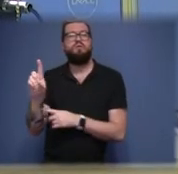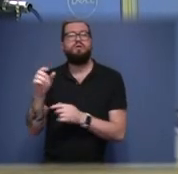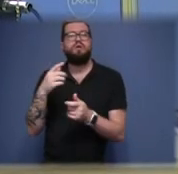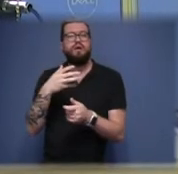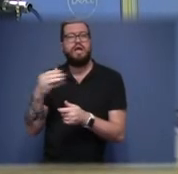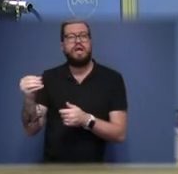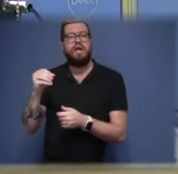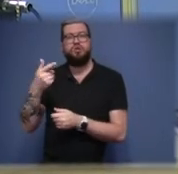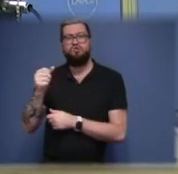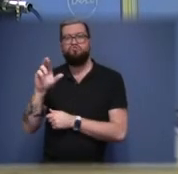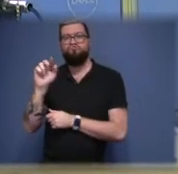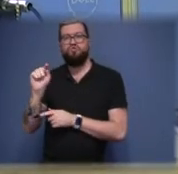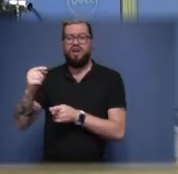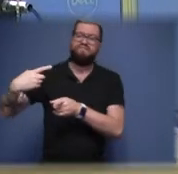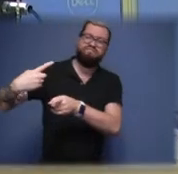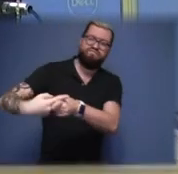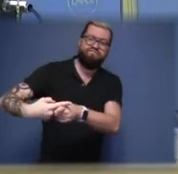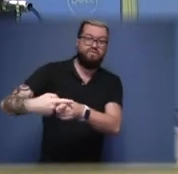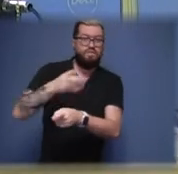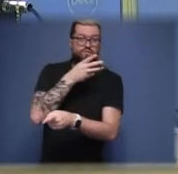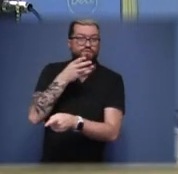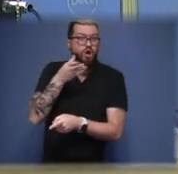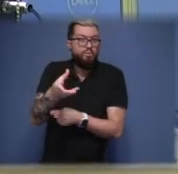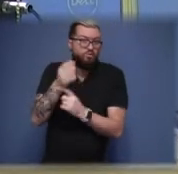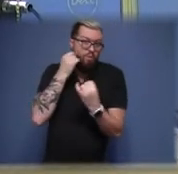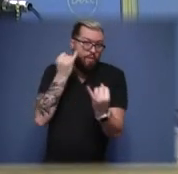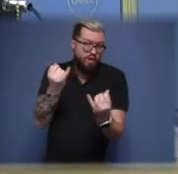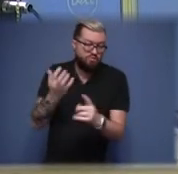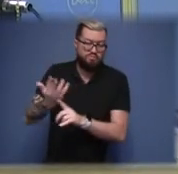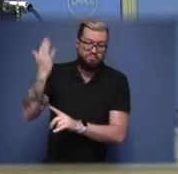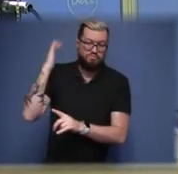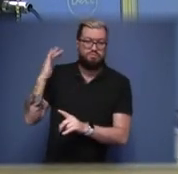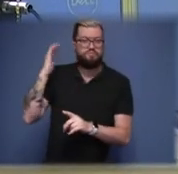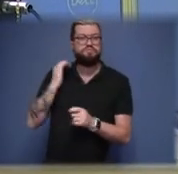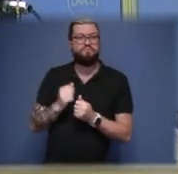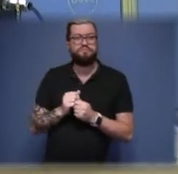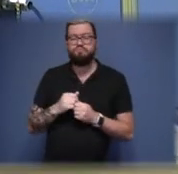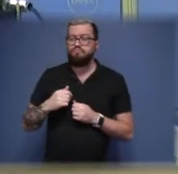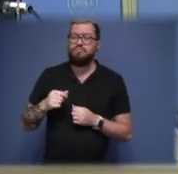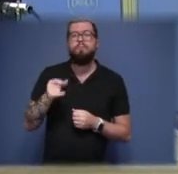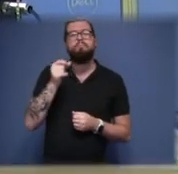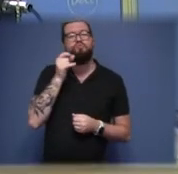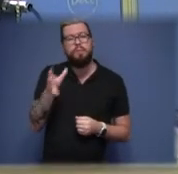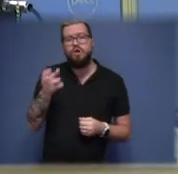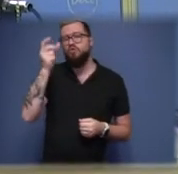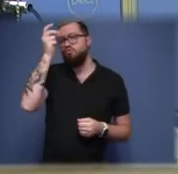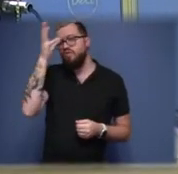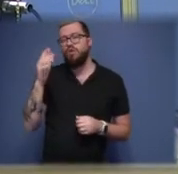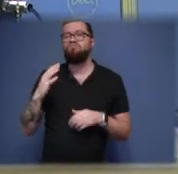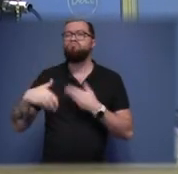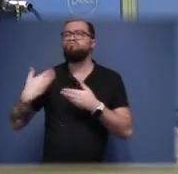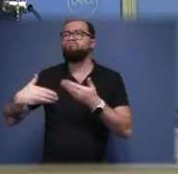imagine a farm being there. And again, him and my grandmother